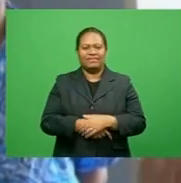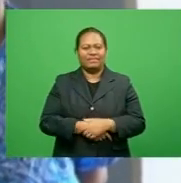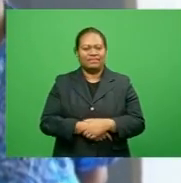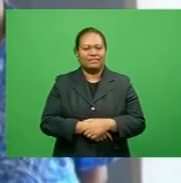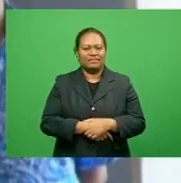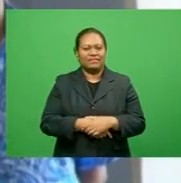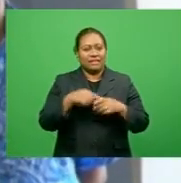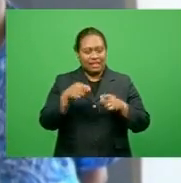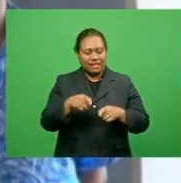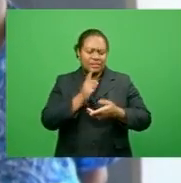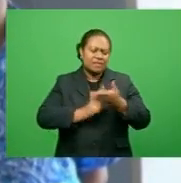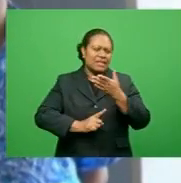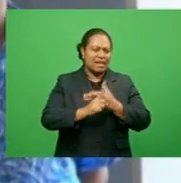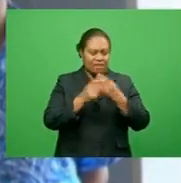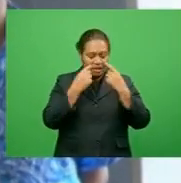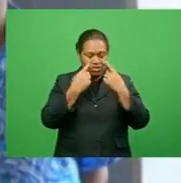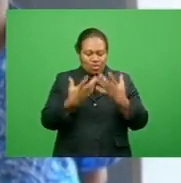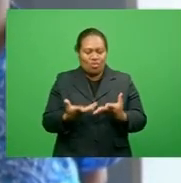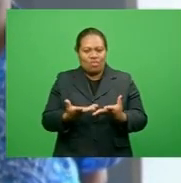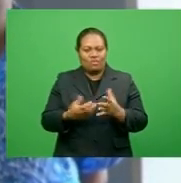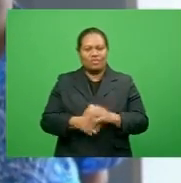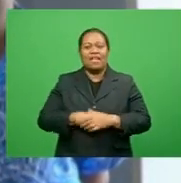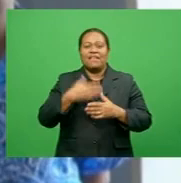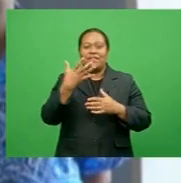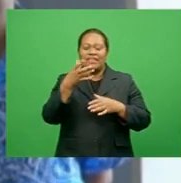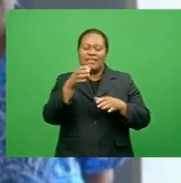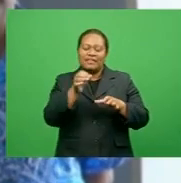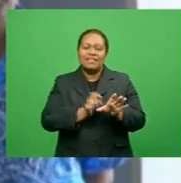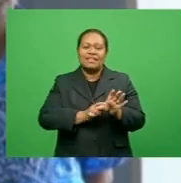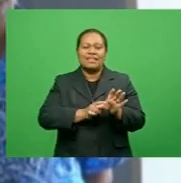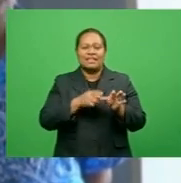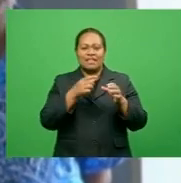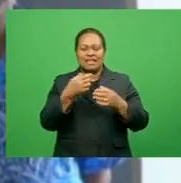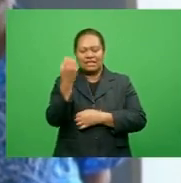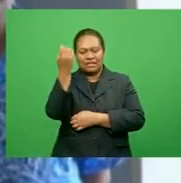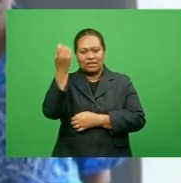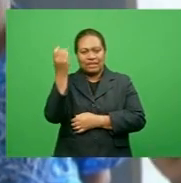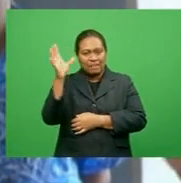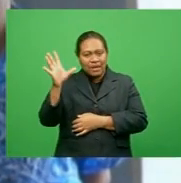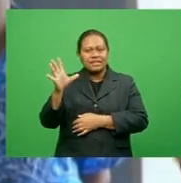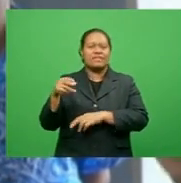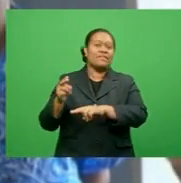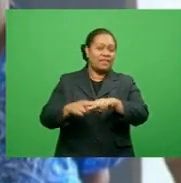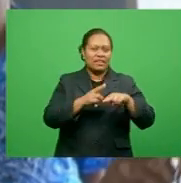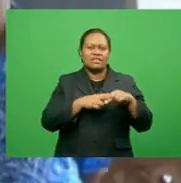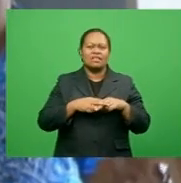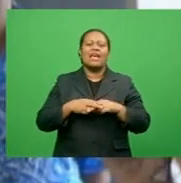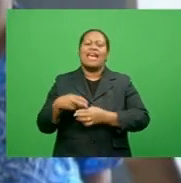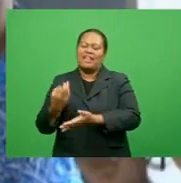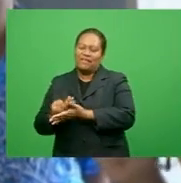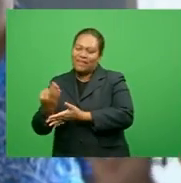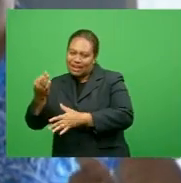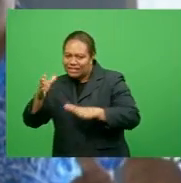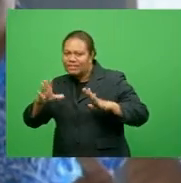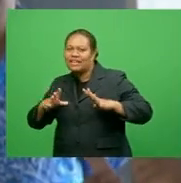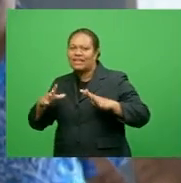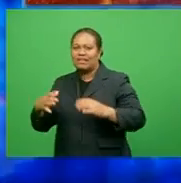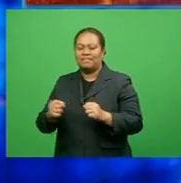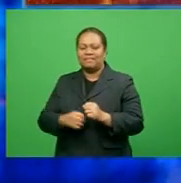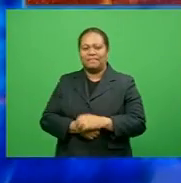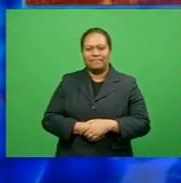So that's a synergy that we bring in. 50 years of independence of Fiji, 50 years of financial freedom to purchase